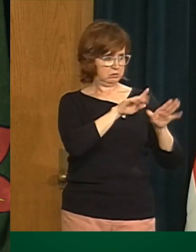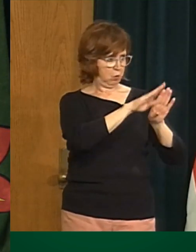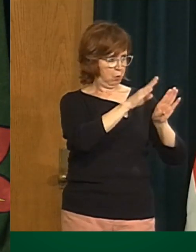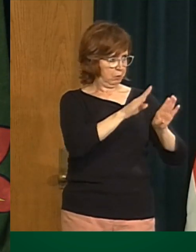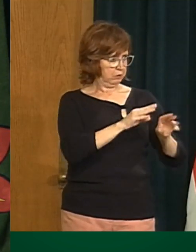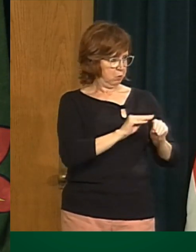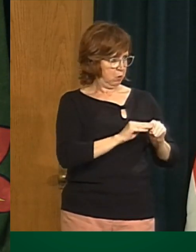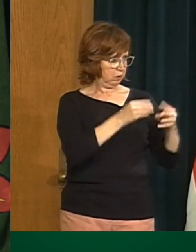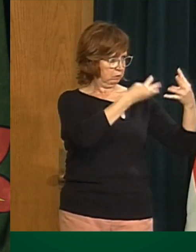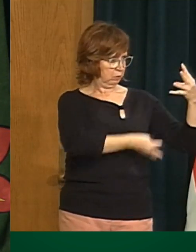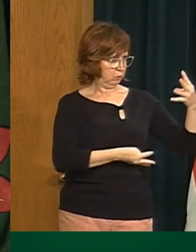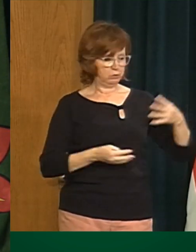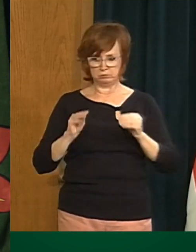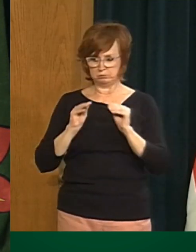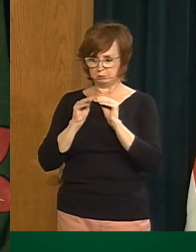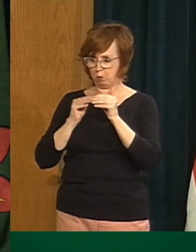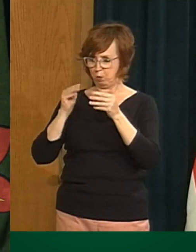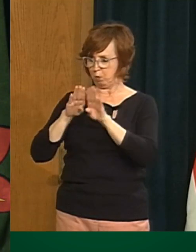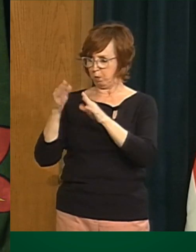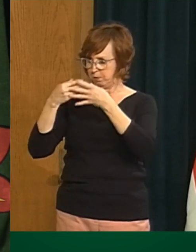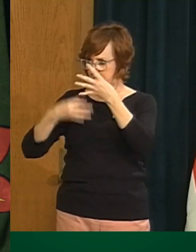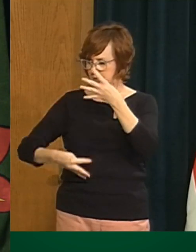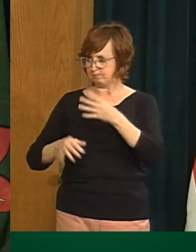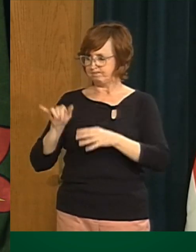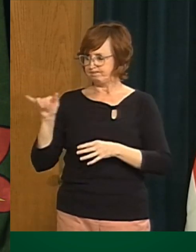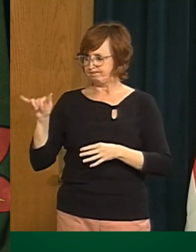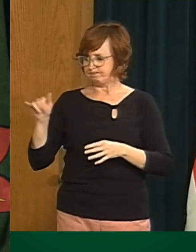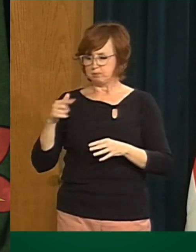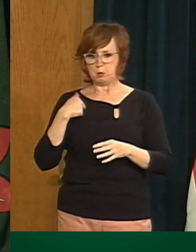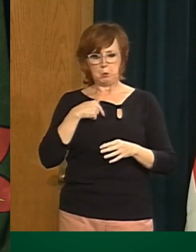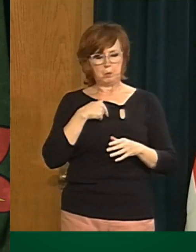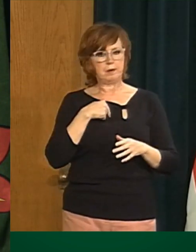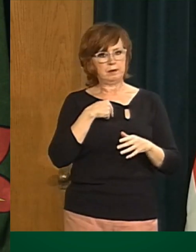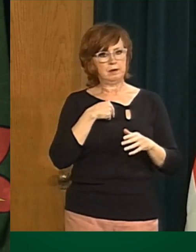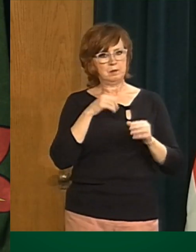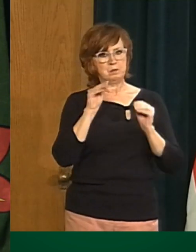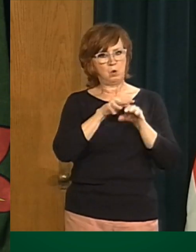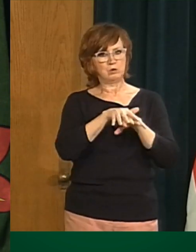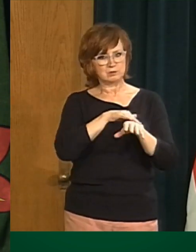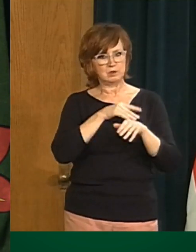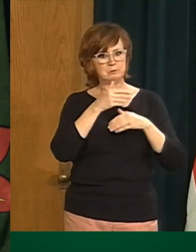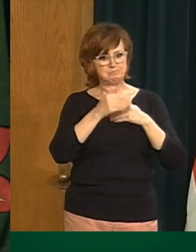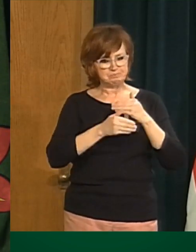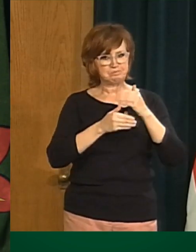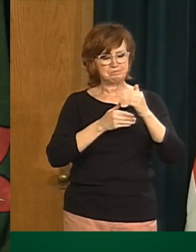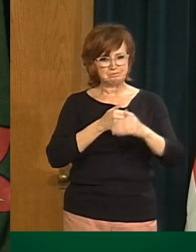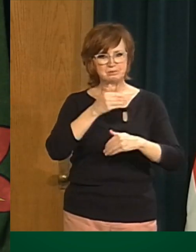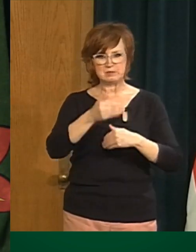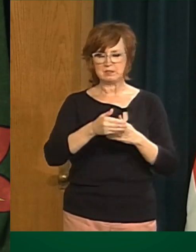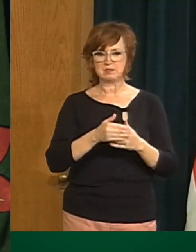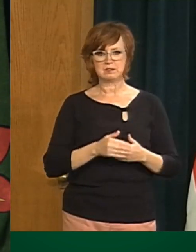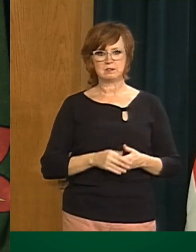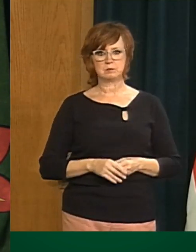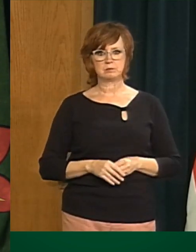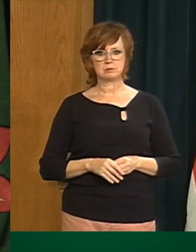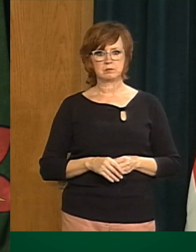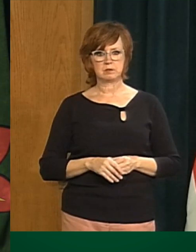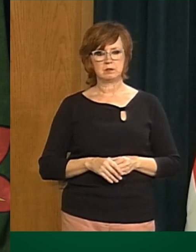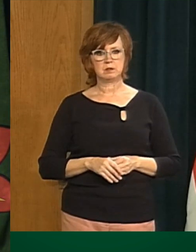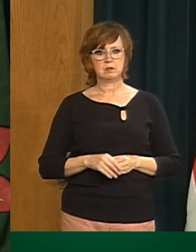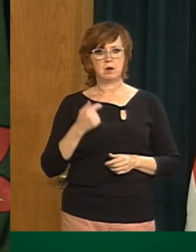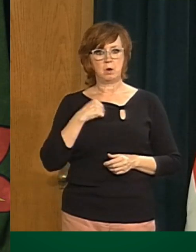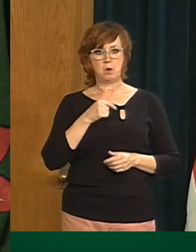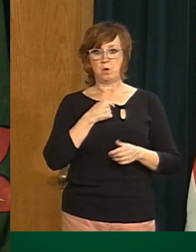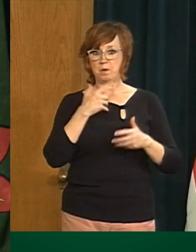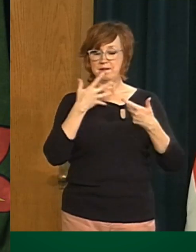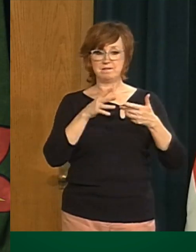and services in their communities and in their province than what you see even here in Saskatchewan. That is why we left a number of weeks between